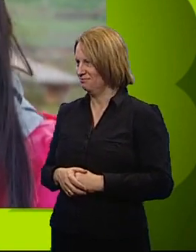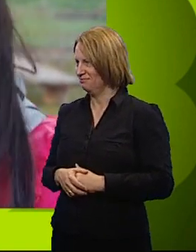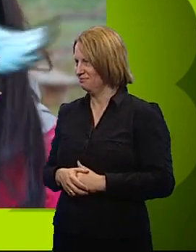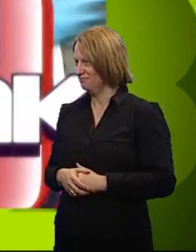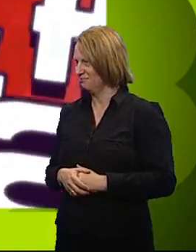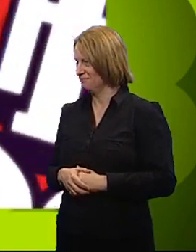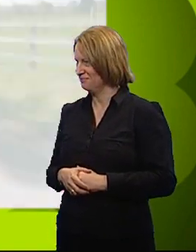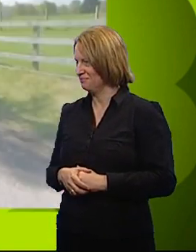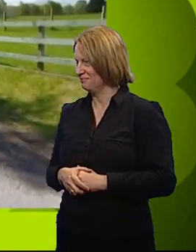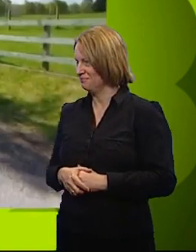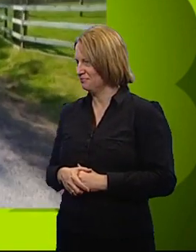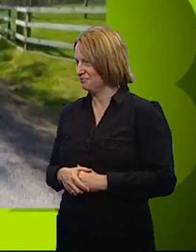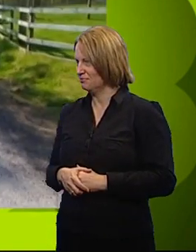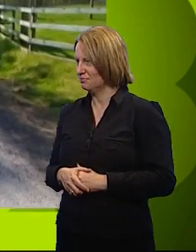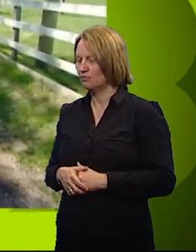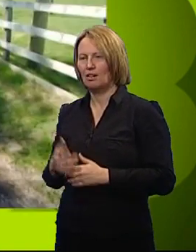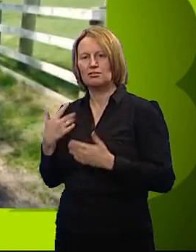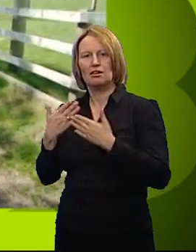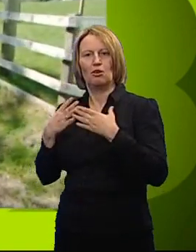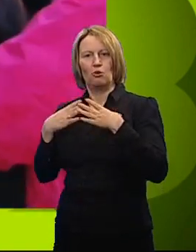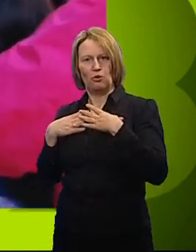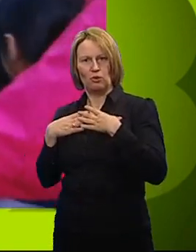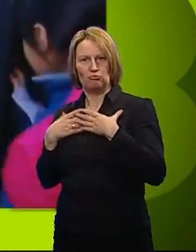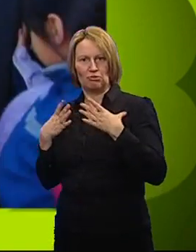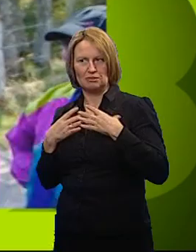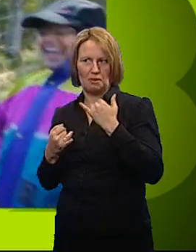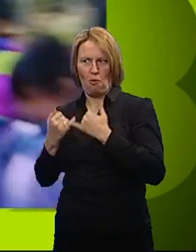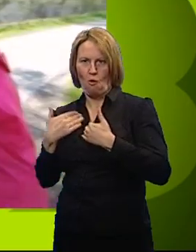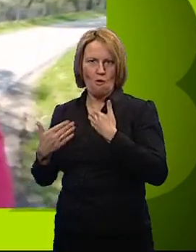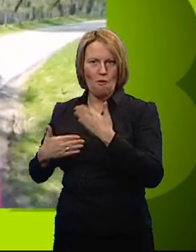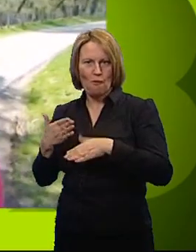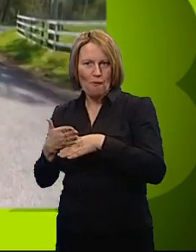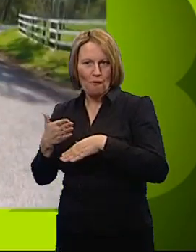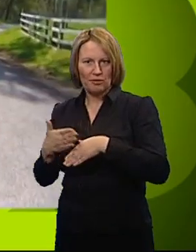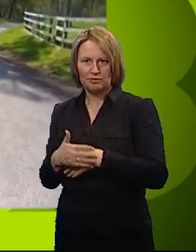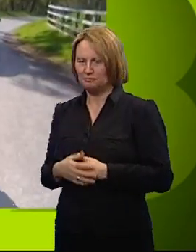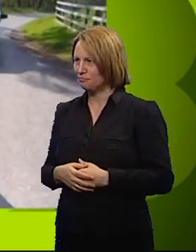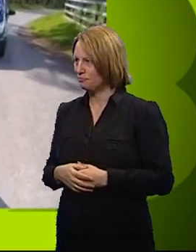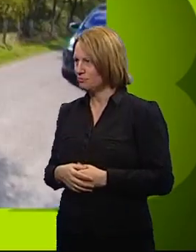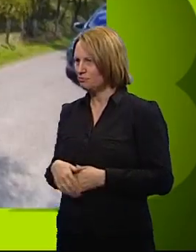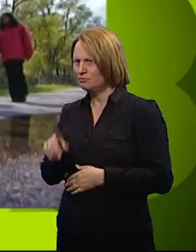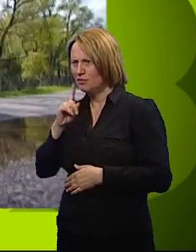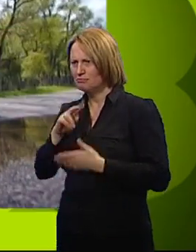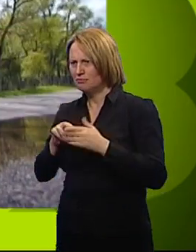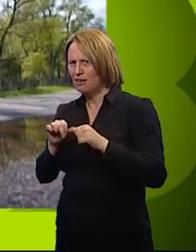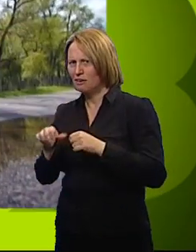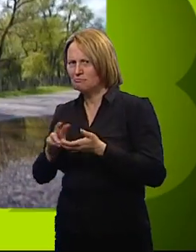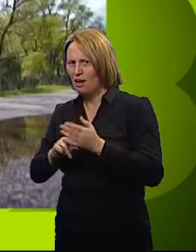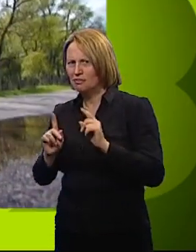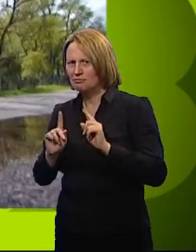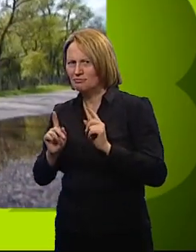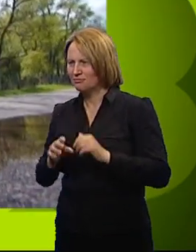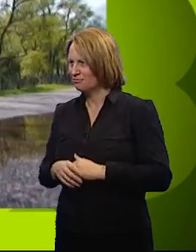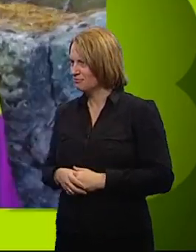that. After a good night's rest, the family are ready for more action, and it's time to find out what the girls have in